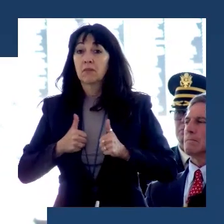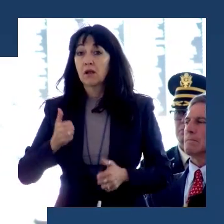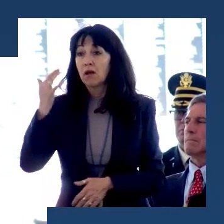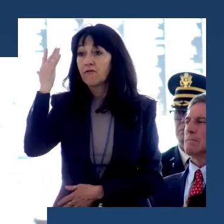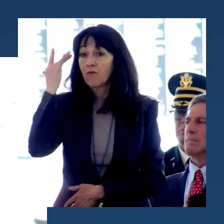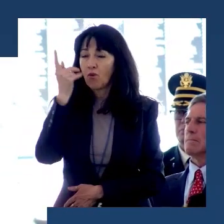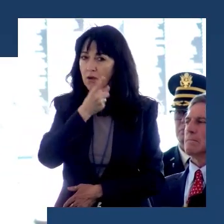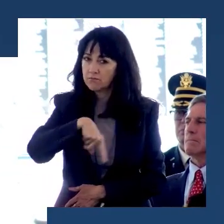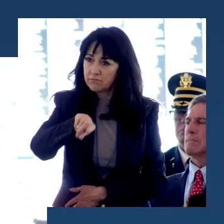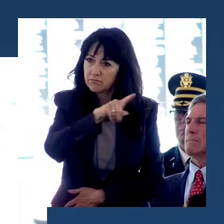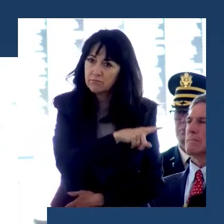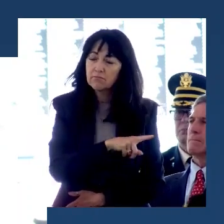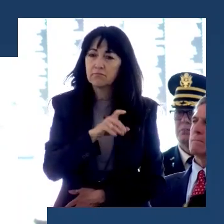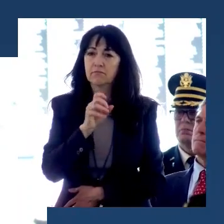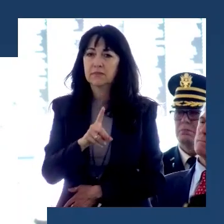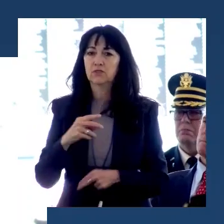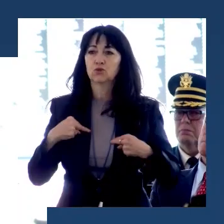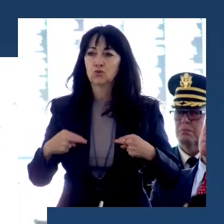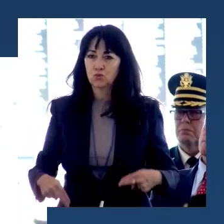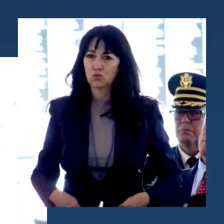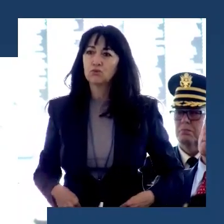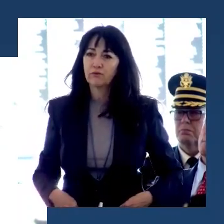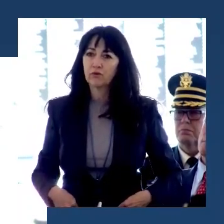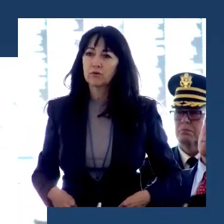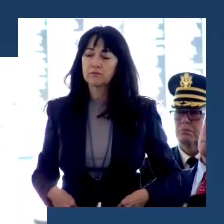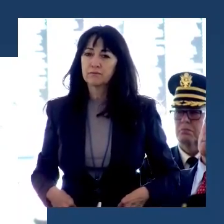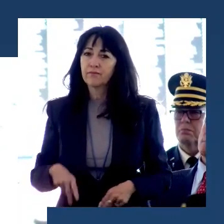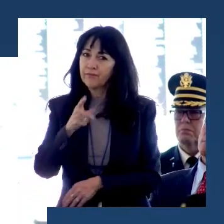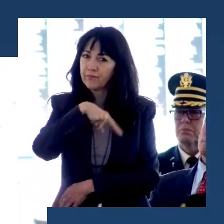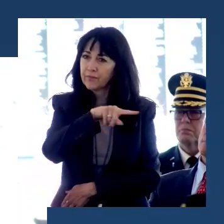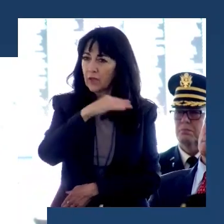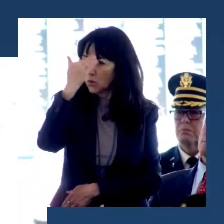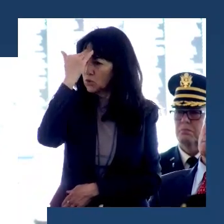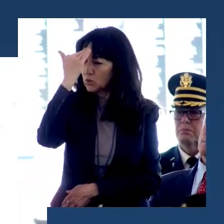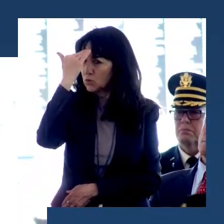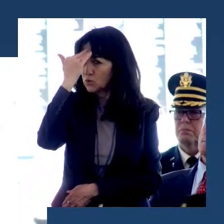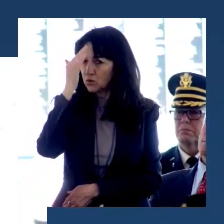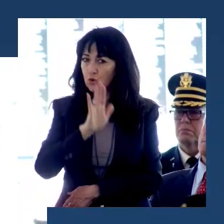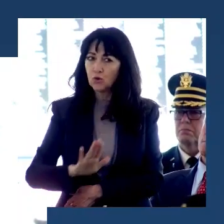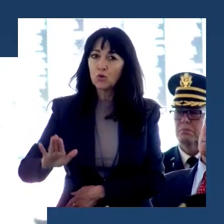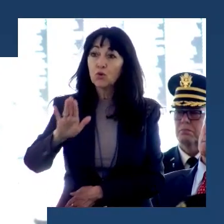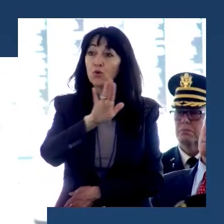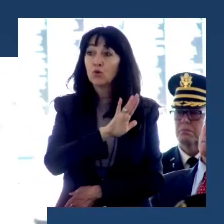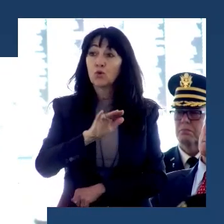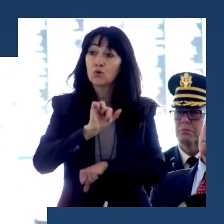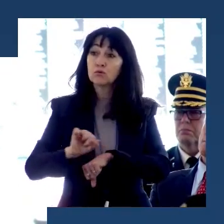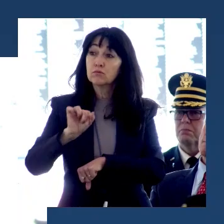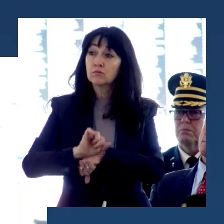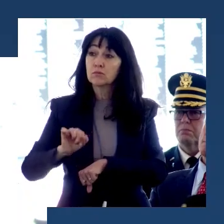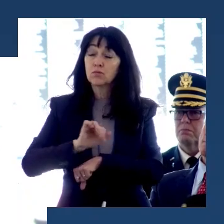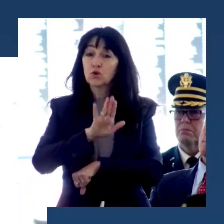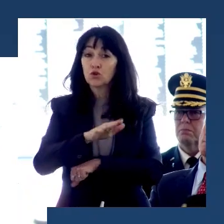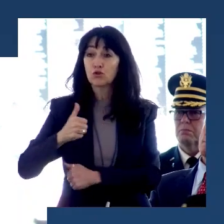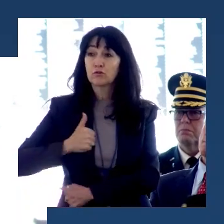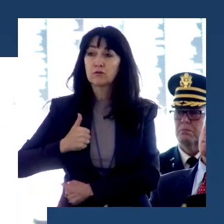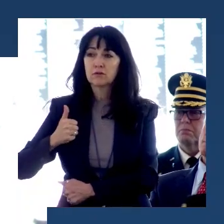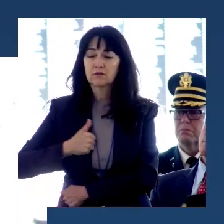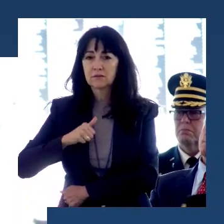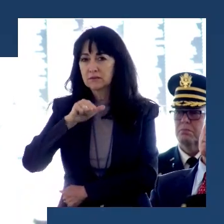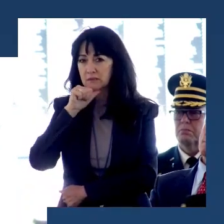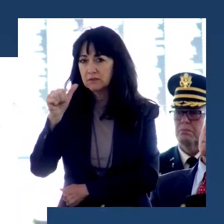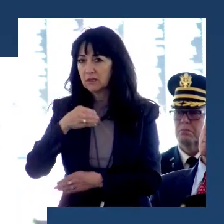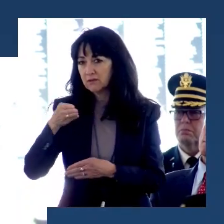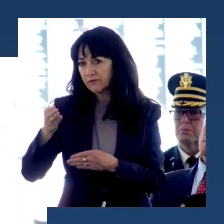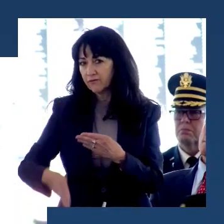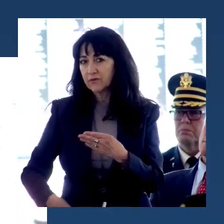the military uniform for the last time. They knew their mission was far from over. Sharing untold